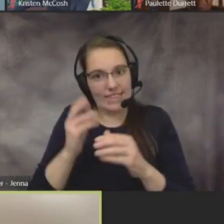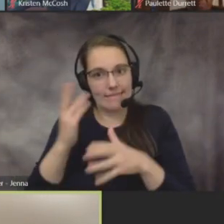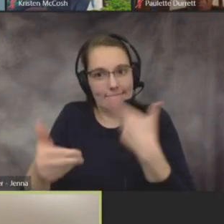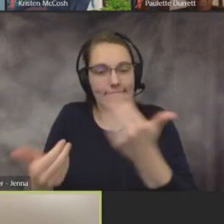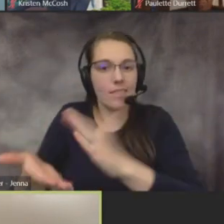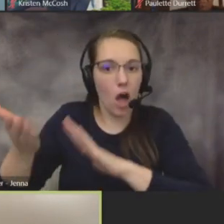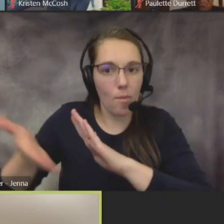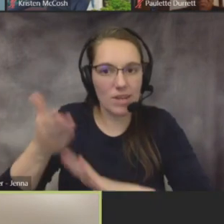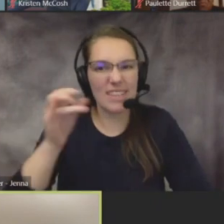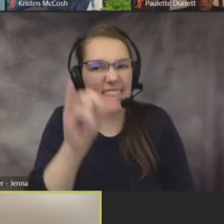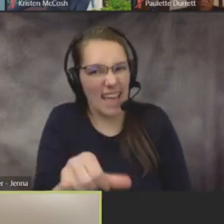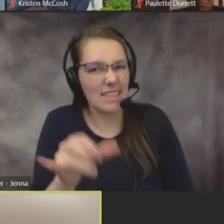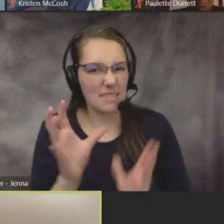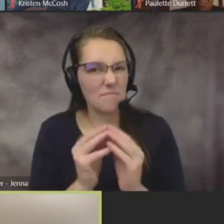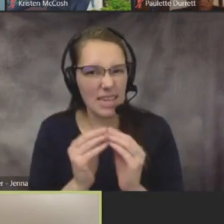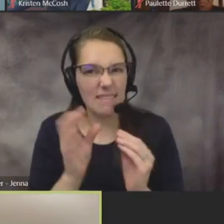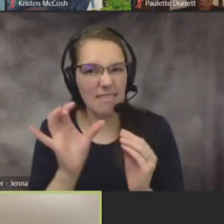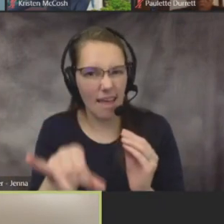the meetings.